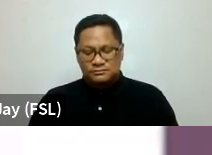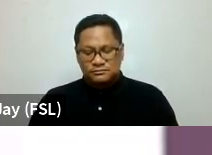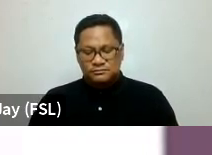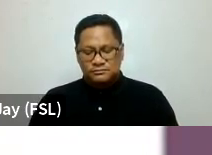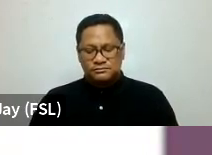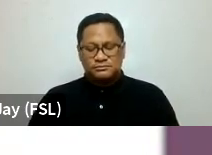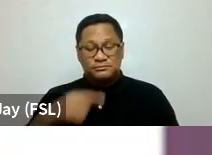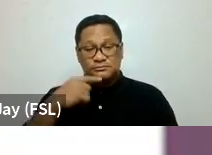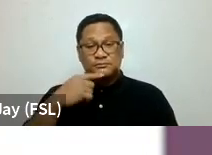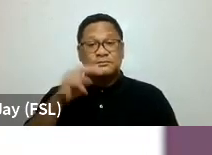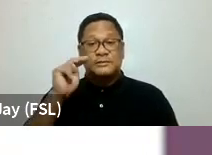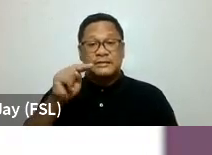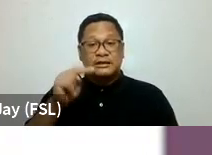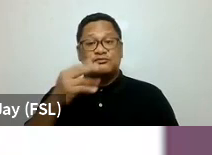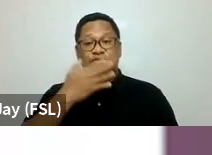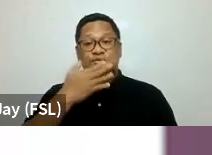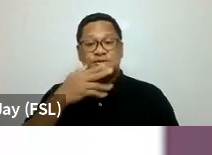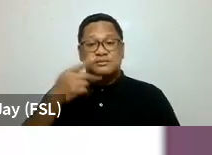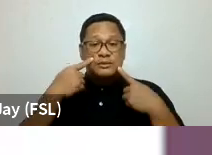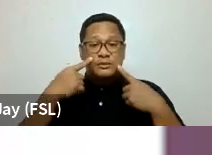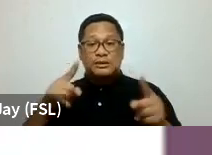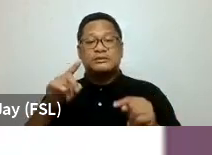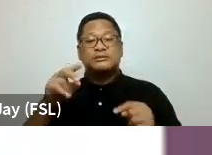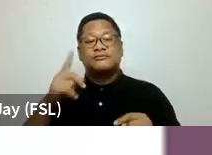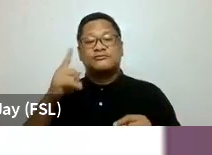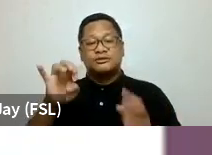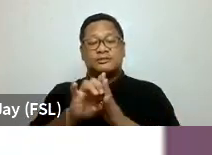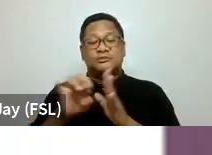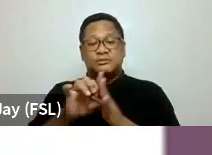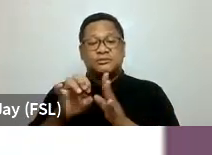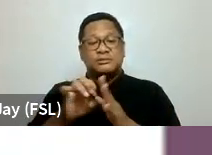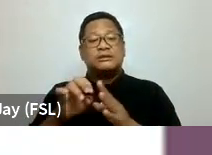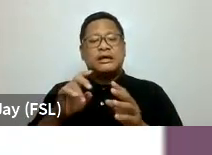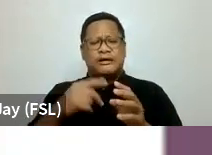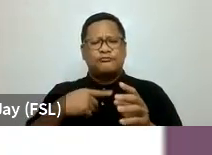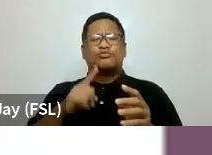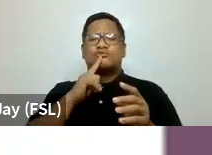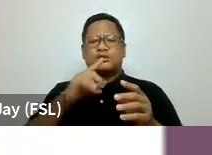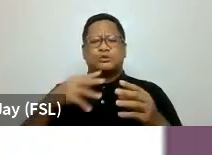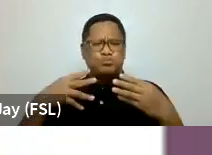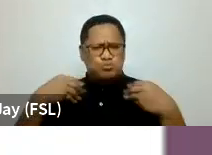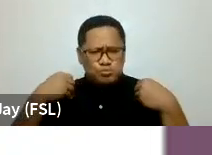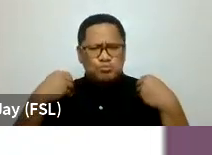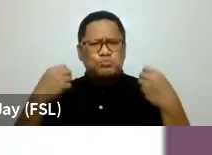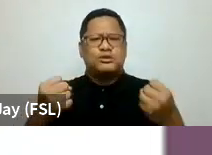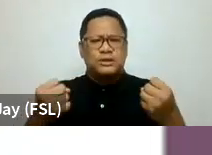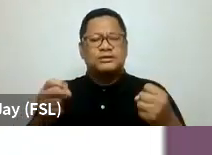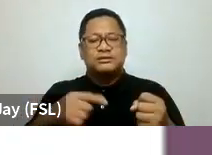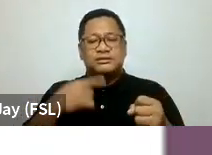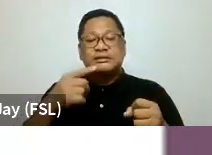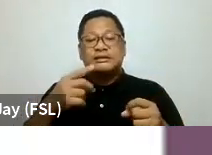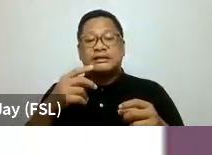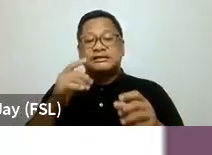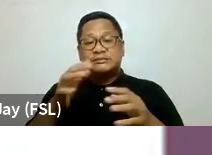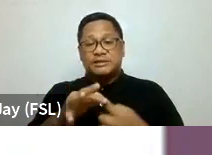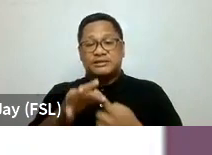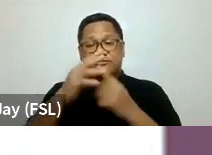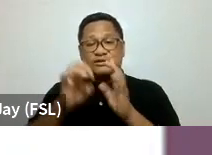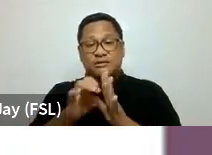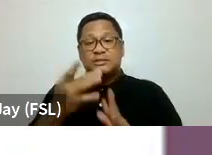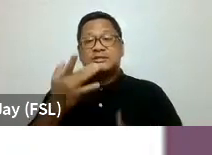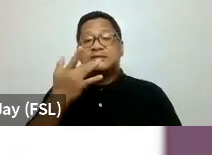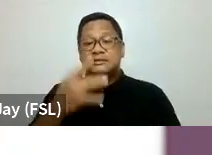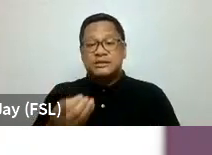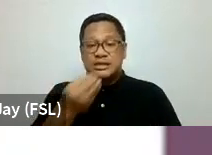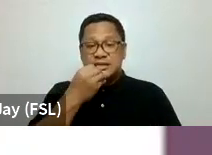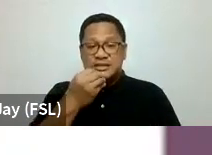Makakamit ang tamis ng tagumpay kapag ibinuhos ang iyong lakas. Kasabay ang paglasap din sa sarap ng Homie Instant Pancit Canton. Isa na namang masayang